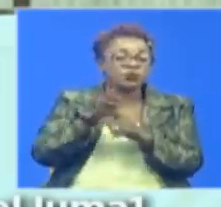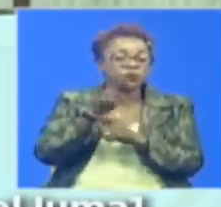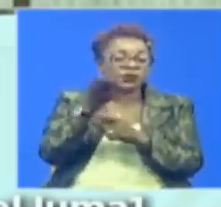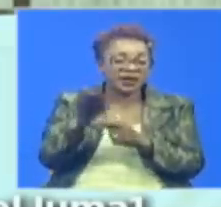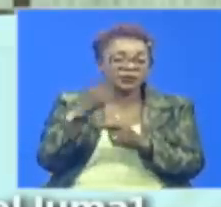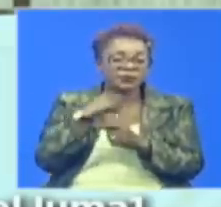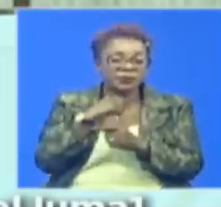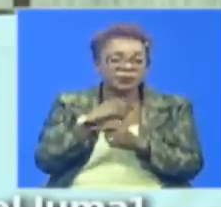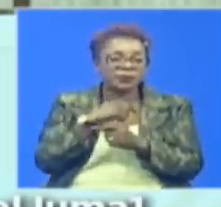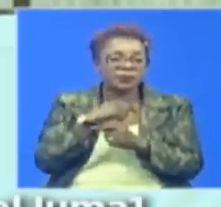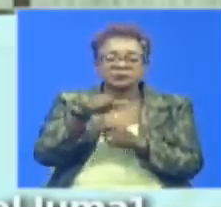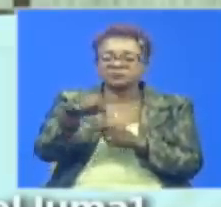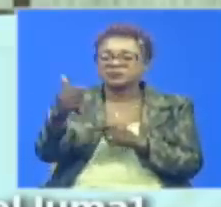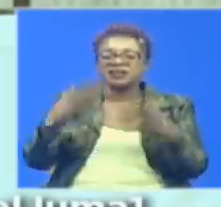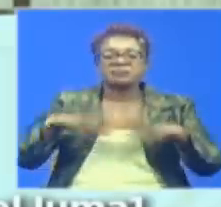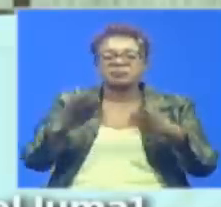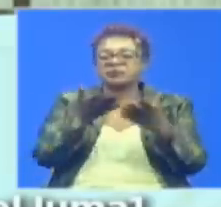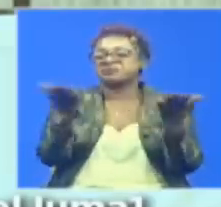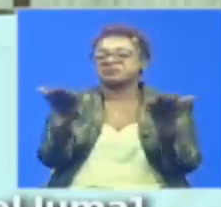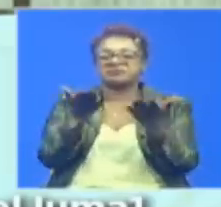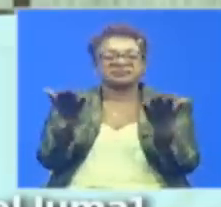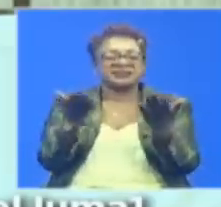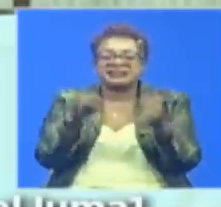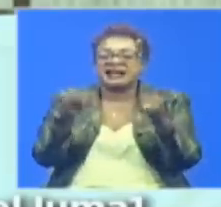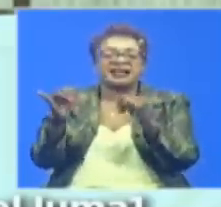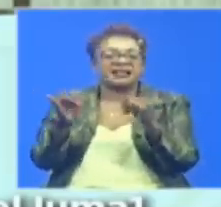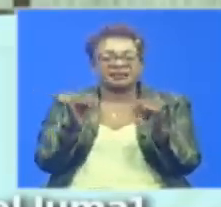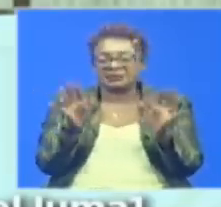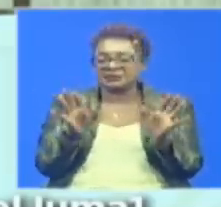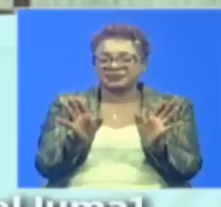Si hao watu wengine tu ni kujaribu jaribu na kudoea doea.